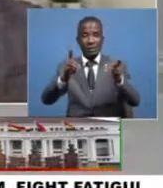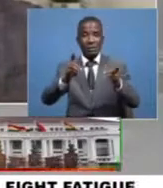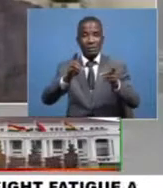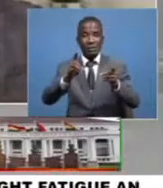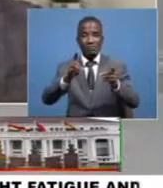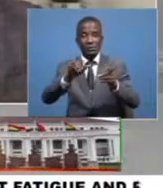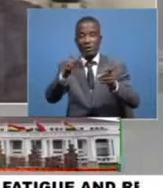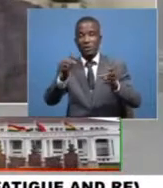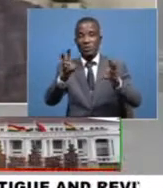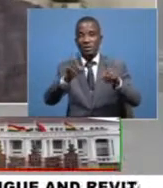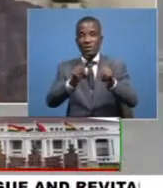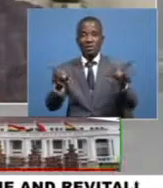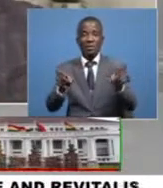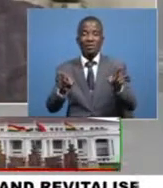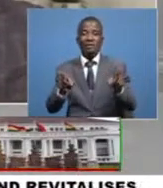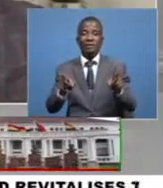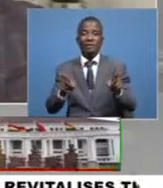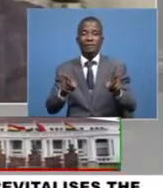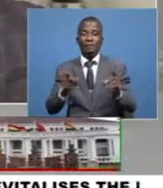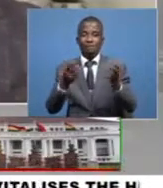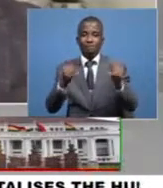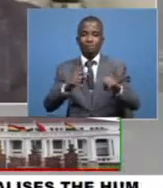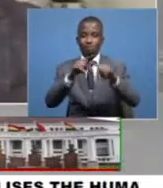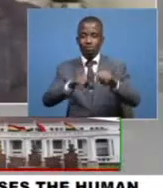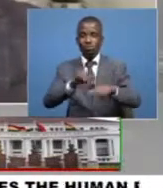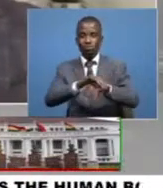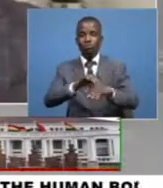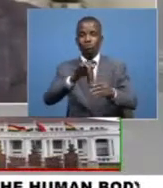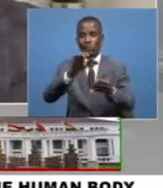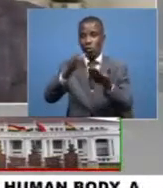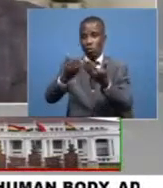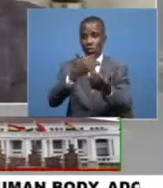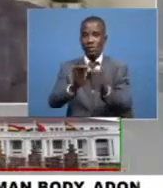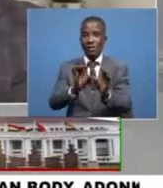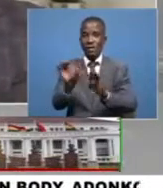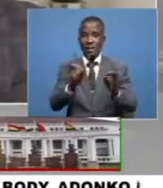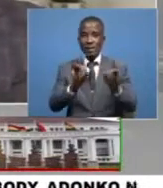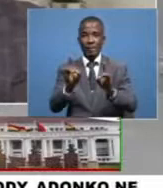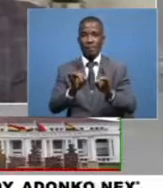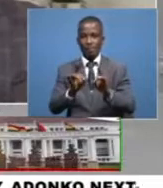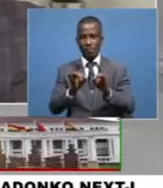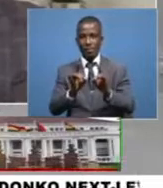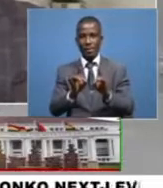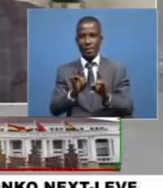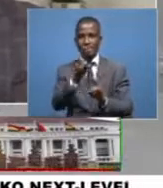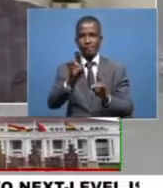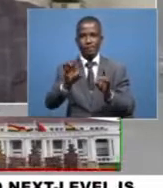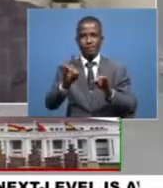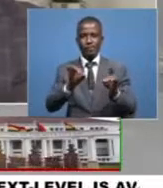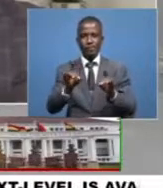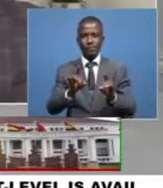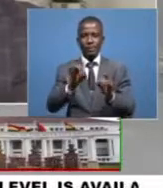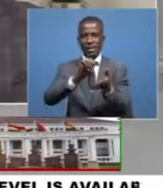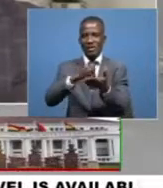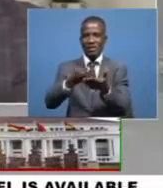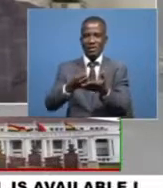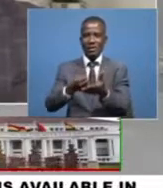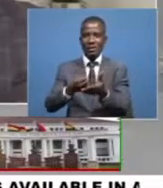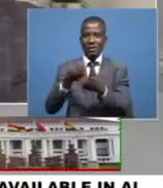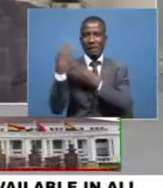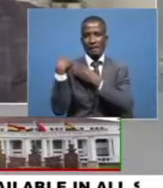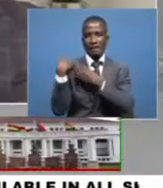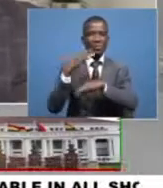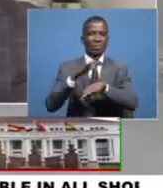So it is possible, suit will say, on the basis of everything that you've done, I don't think you've discharged your evidential burden, so I won't